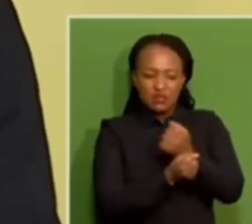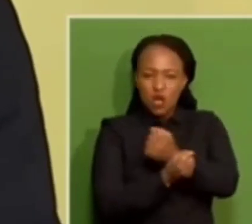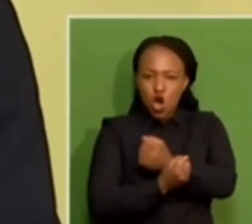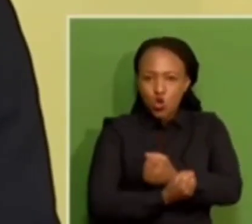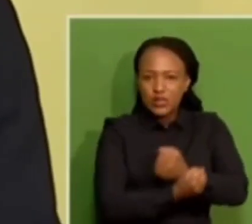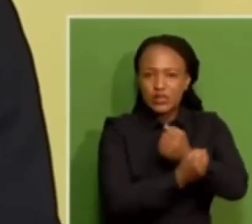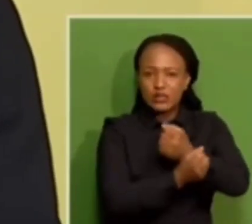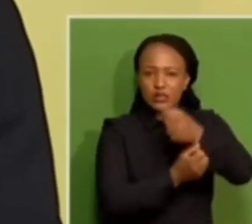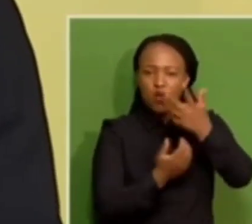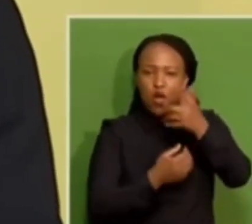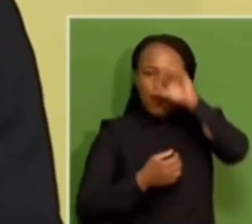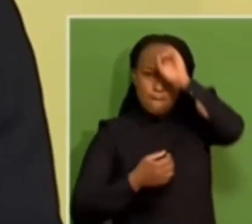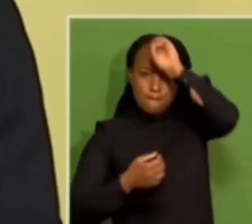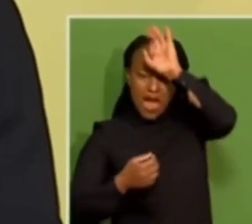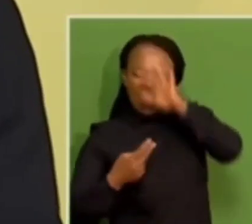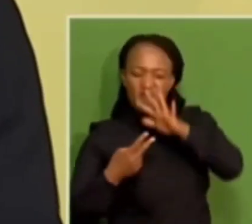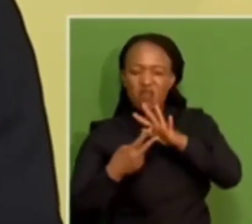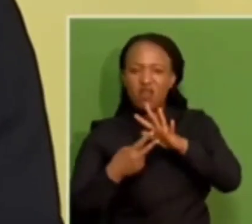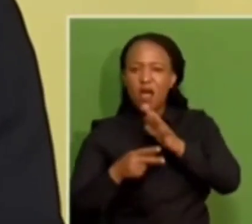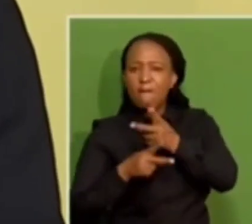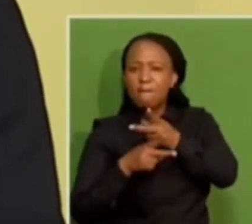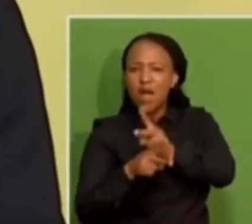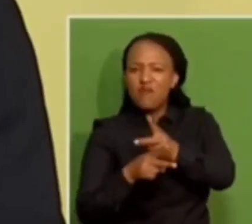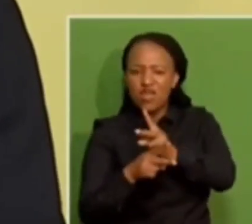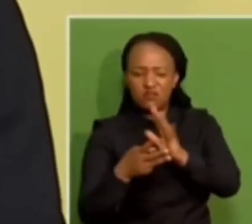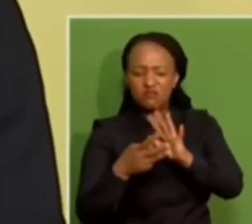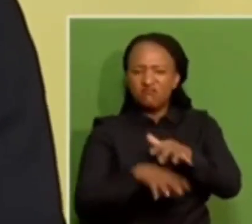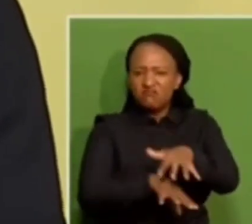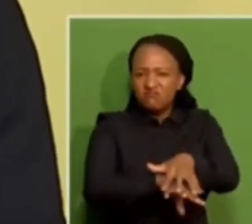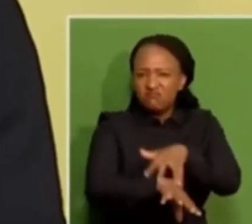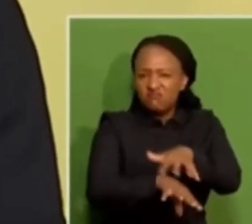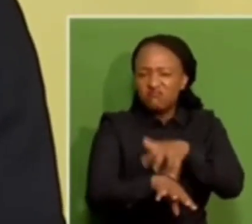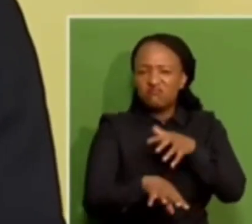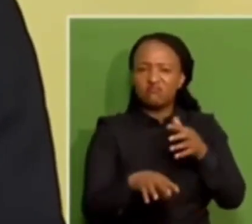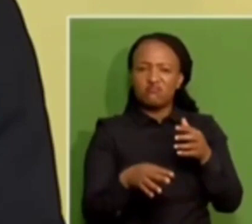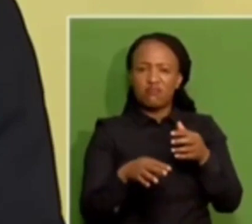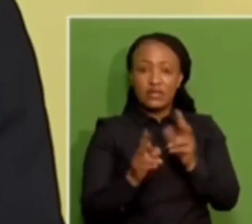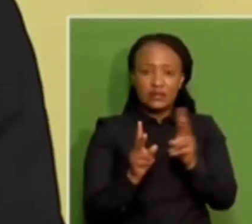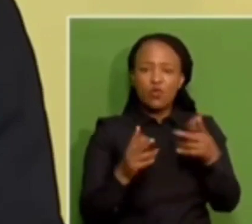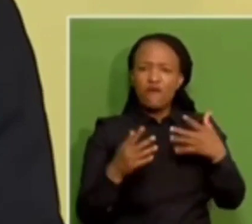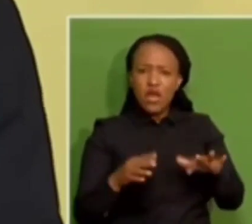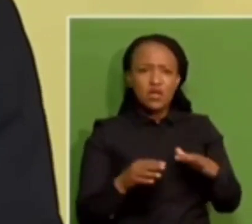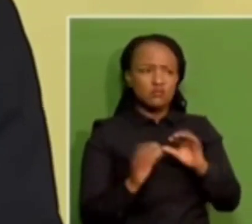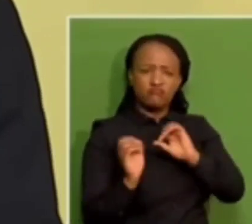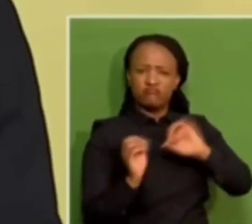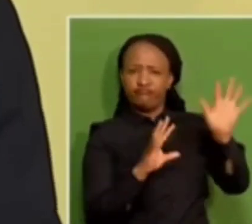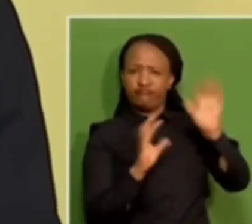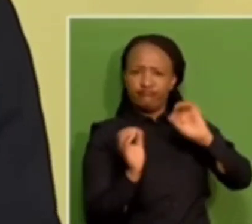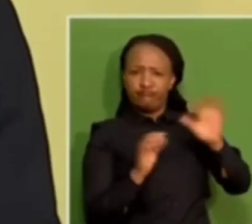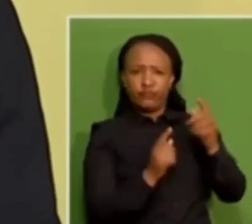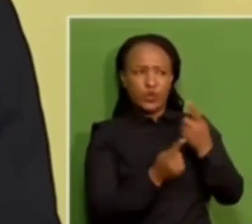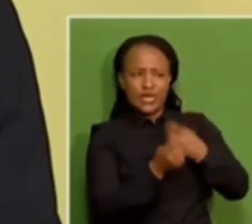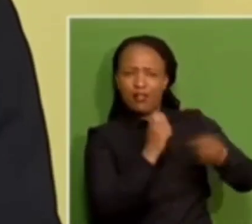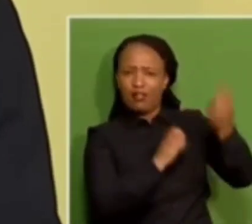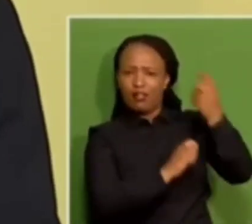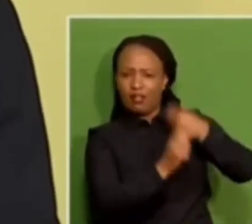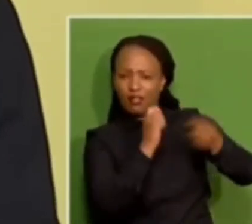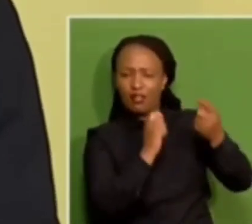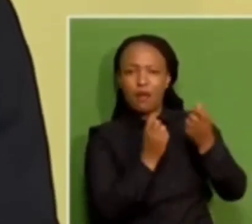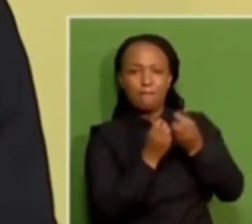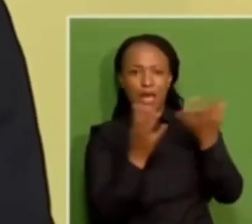of goods in mining manufacturing and agricultural sectors